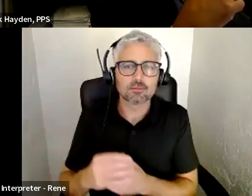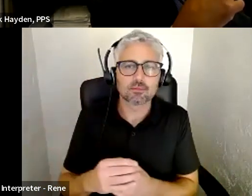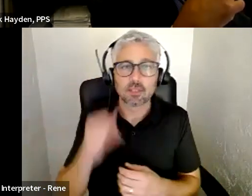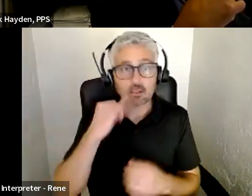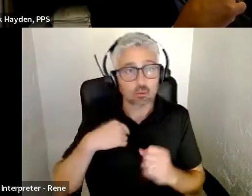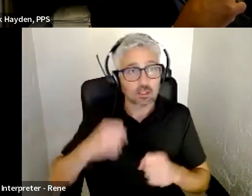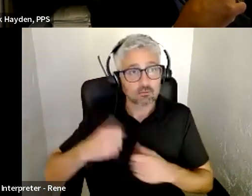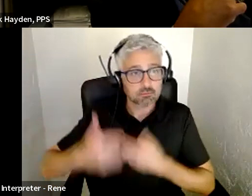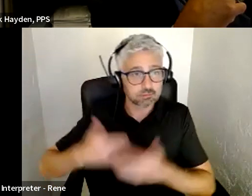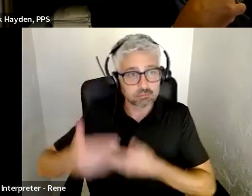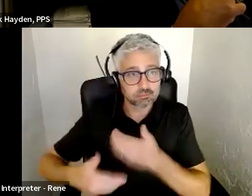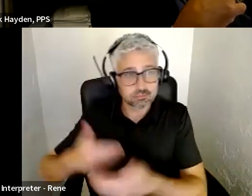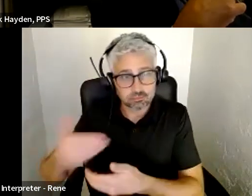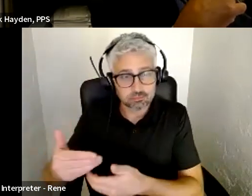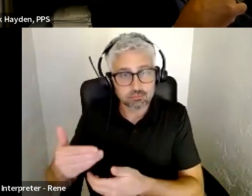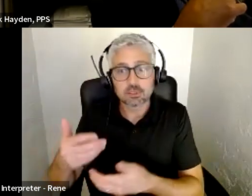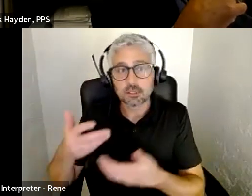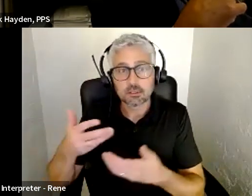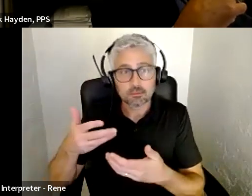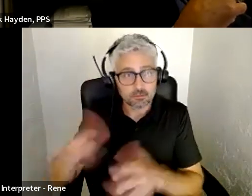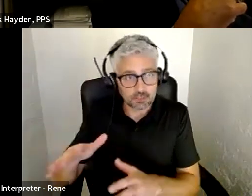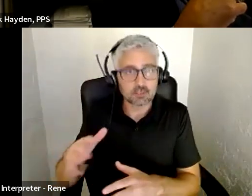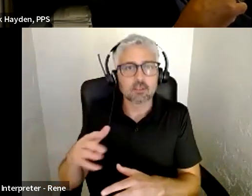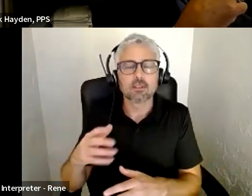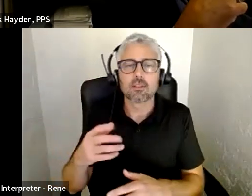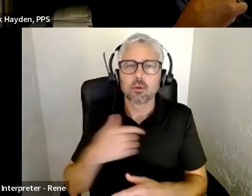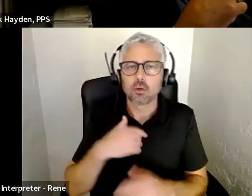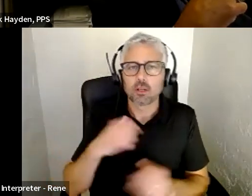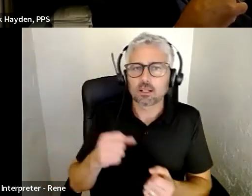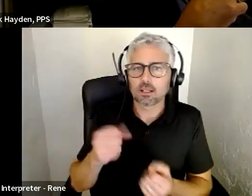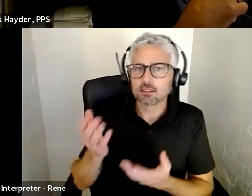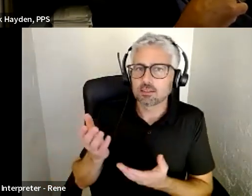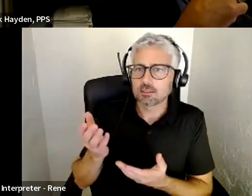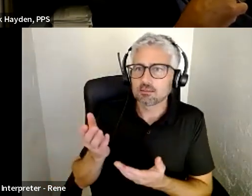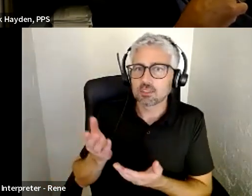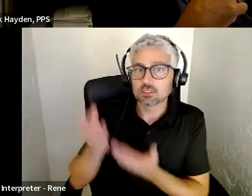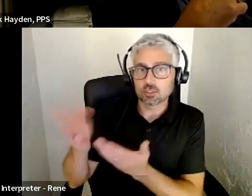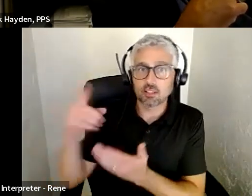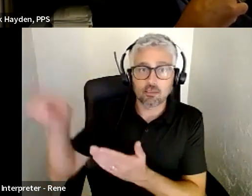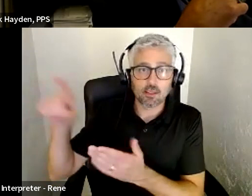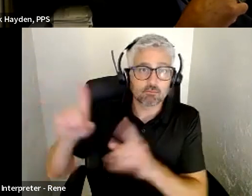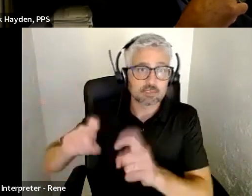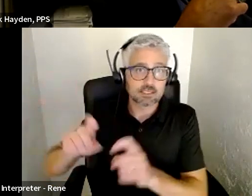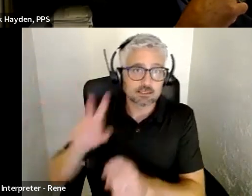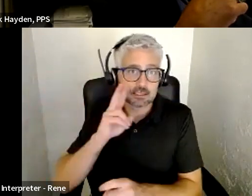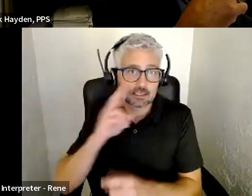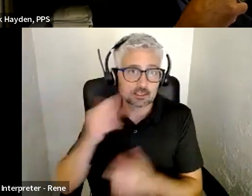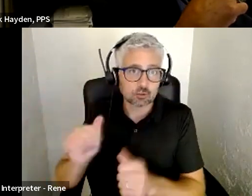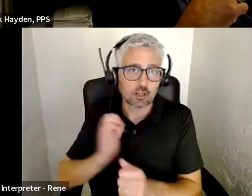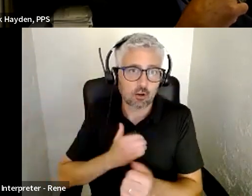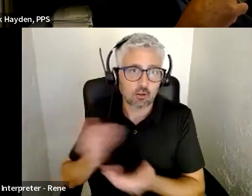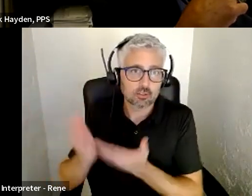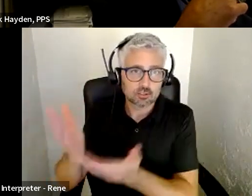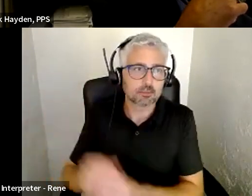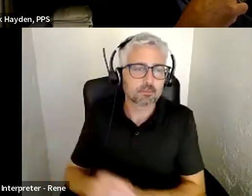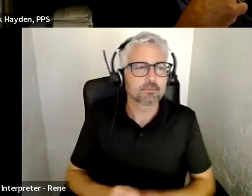that, the quicker we can get back to this group and with something that they can kick the tires on. Nicole? Yeah, I just want to add one